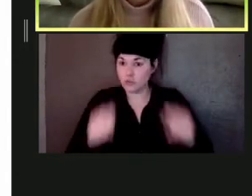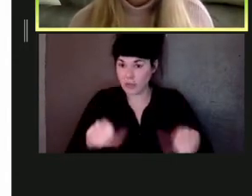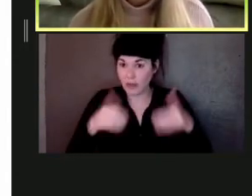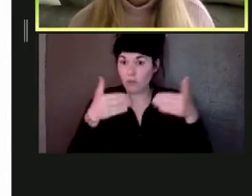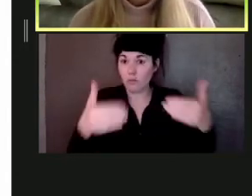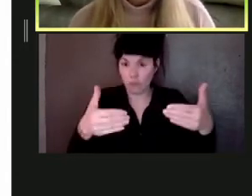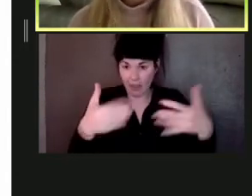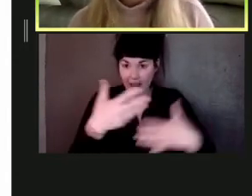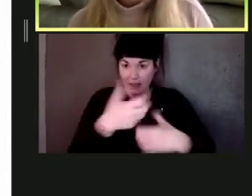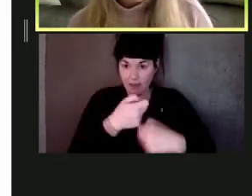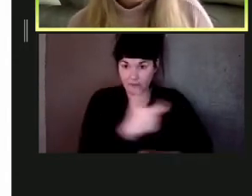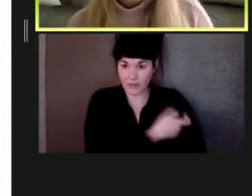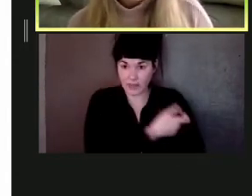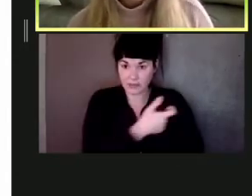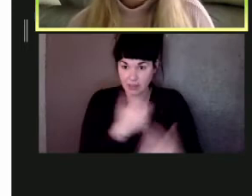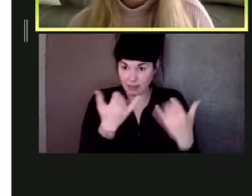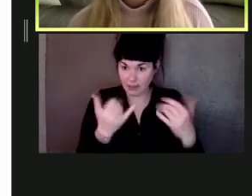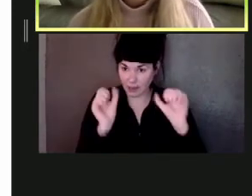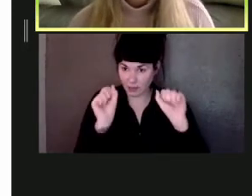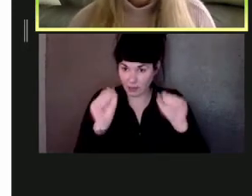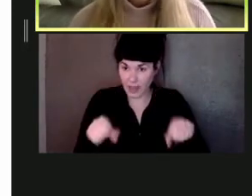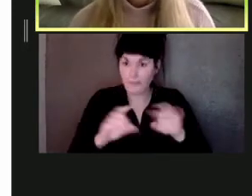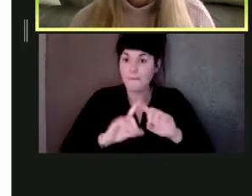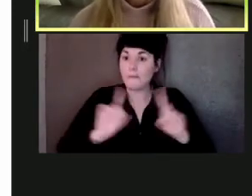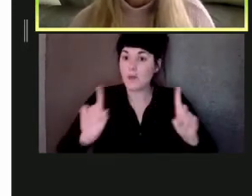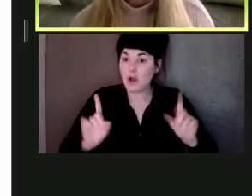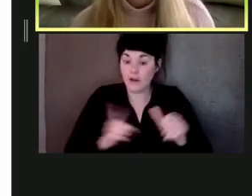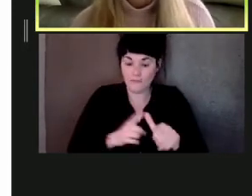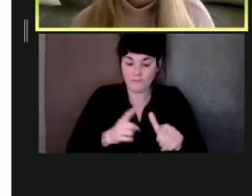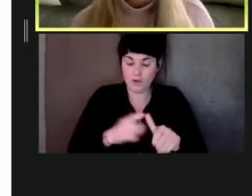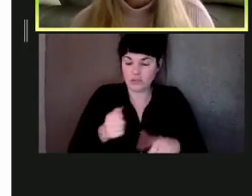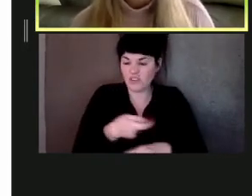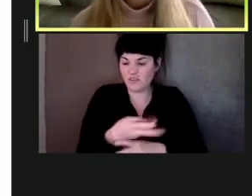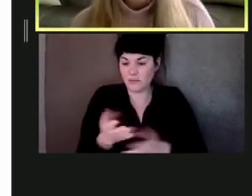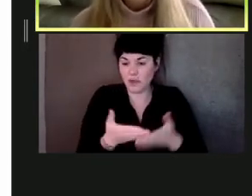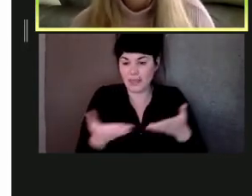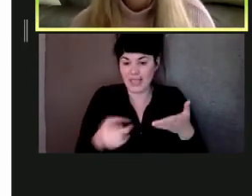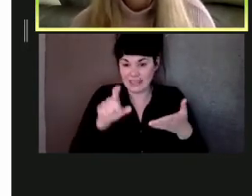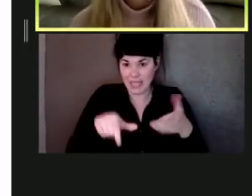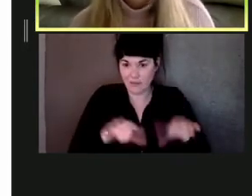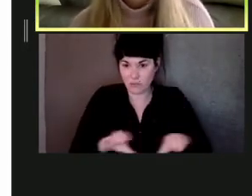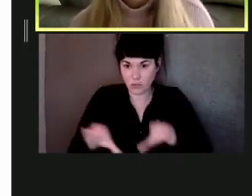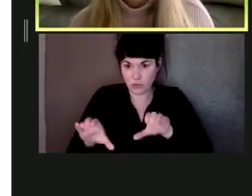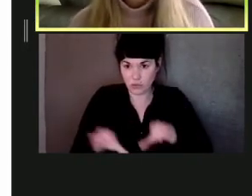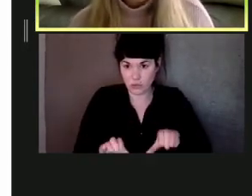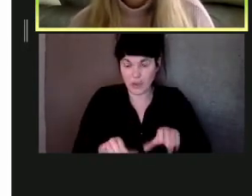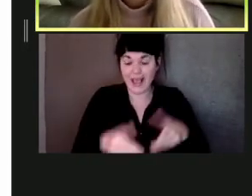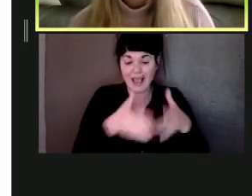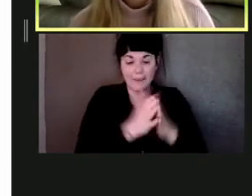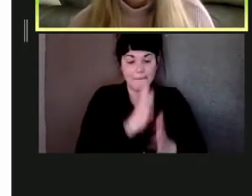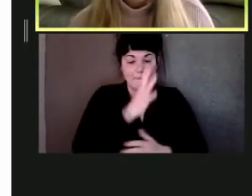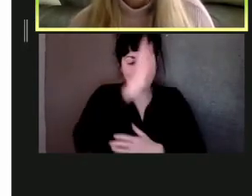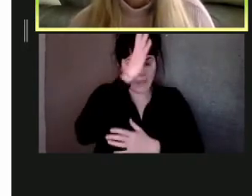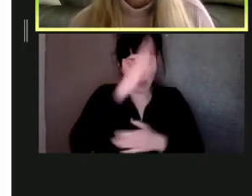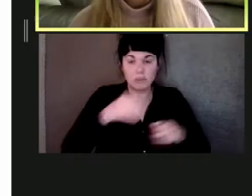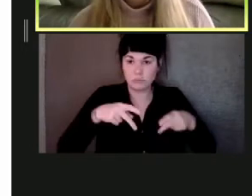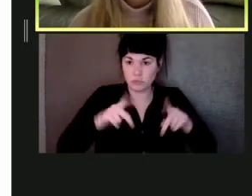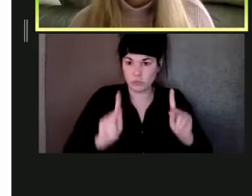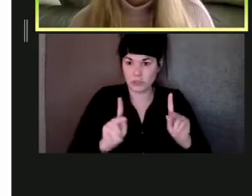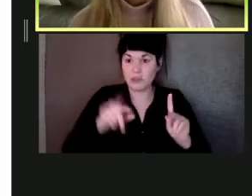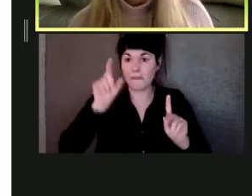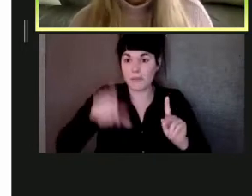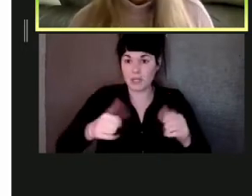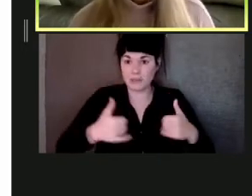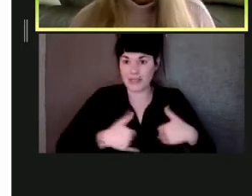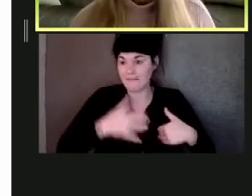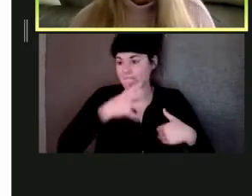couple specific steps you must take to make sure that they can get the vaccine with their parental consent. So they must be accompanied by a parent or guardian.